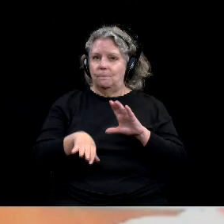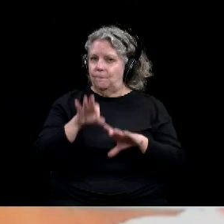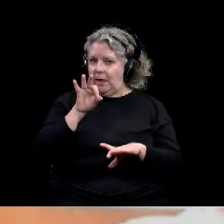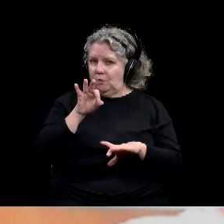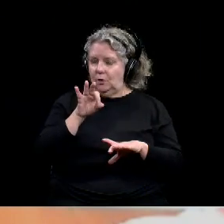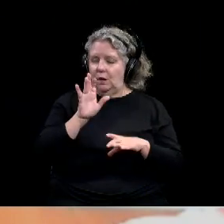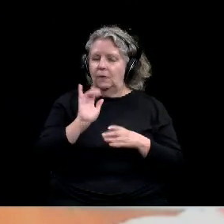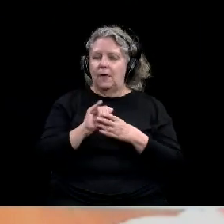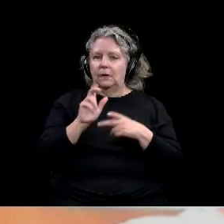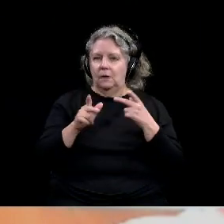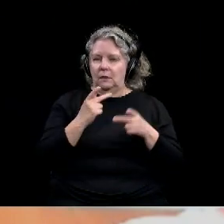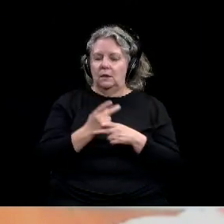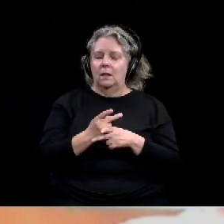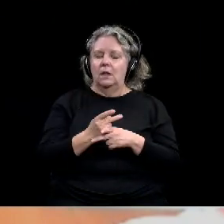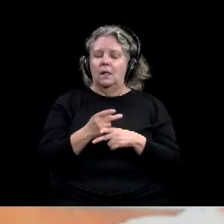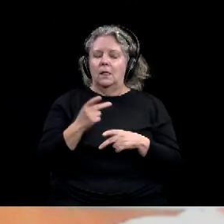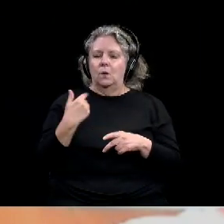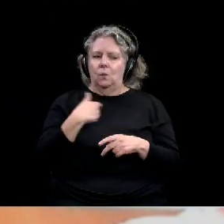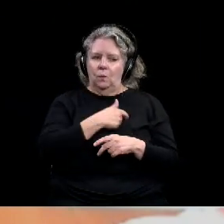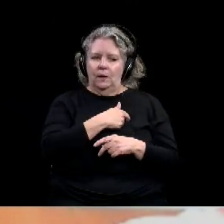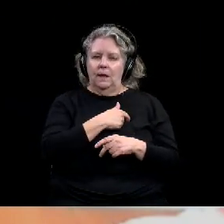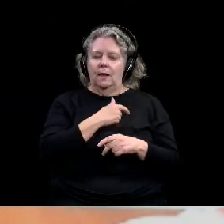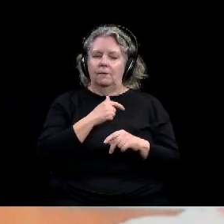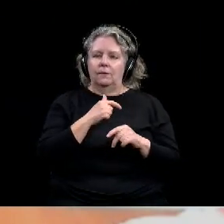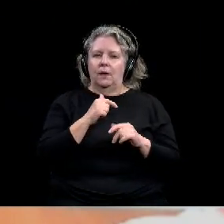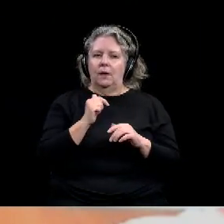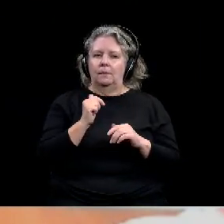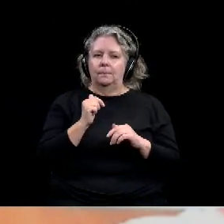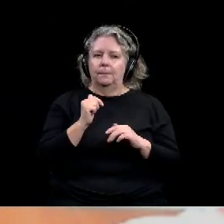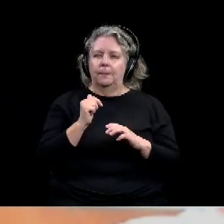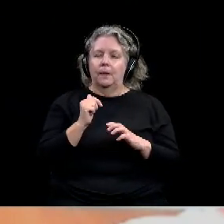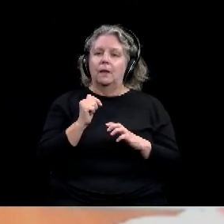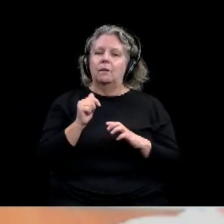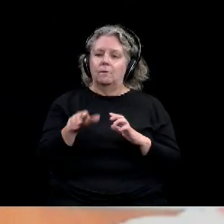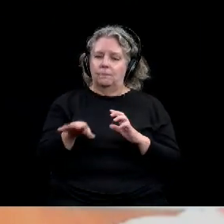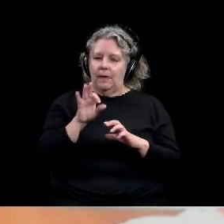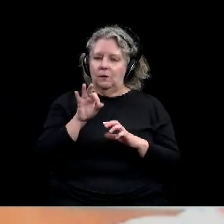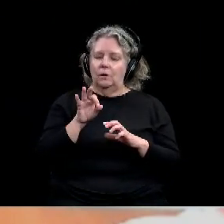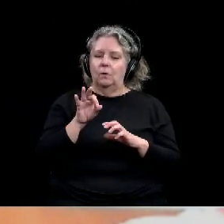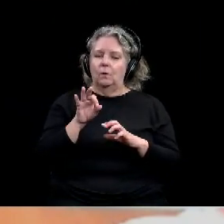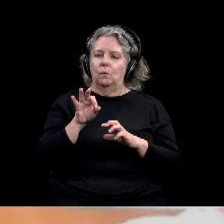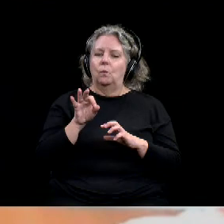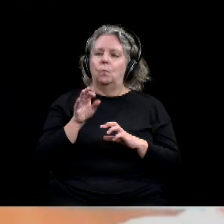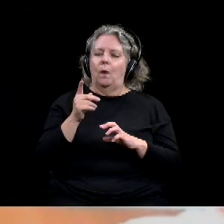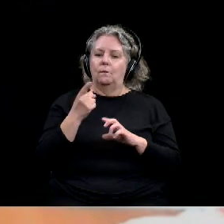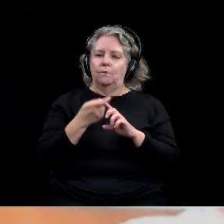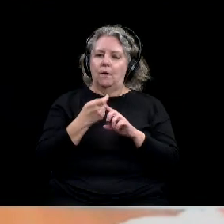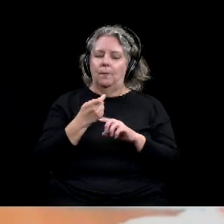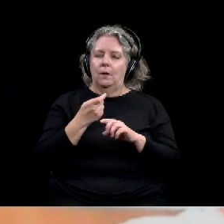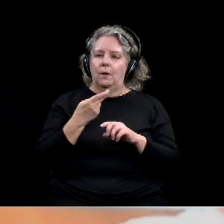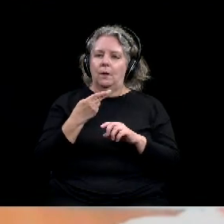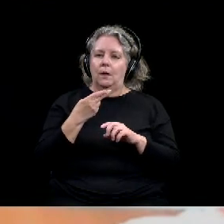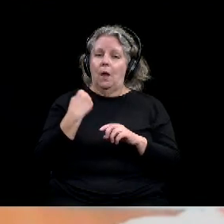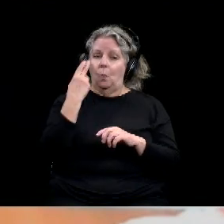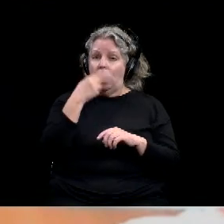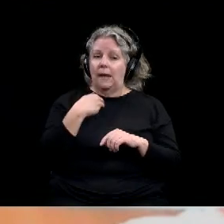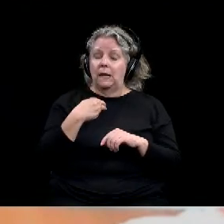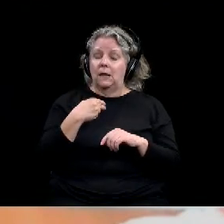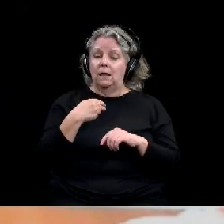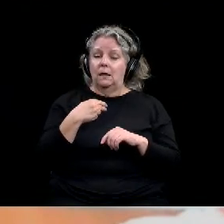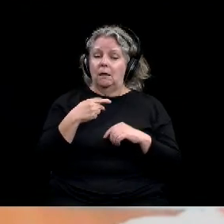different strains coming from Hawaii, which we don't know yet about its transmissibility and also how fatal it